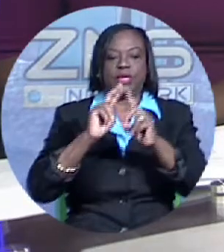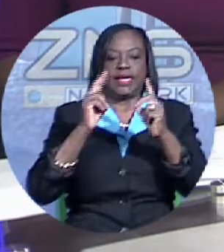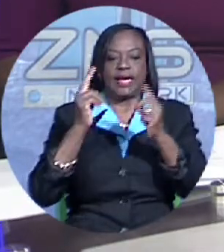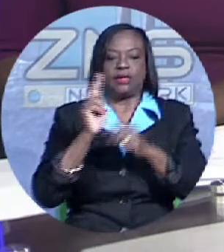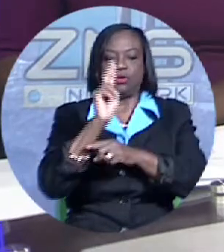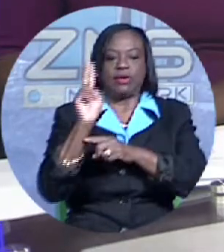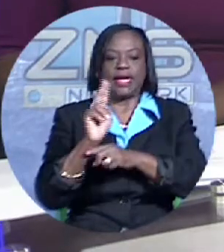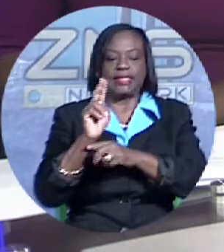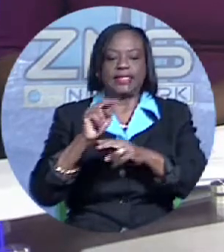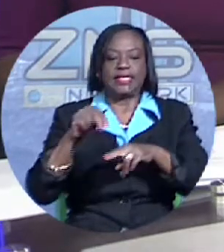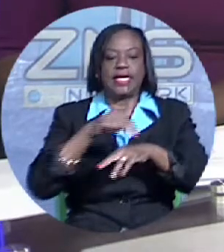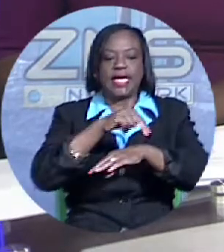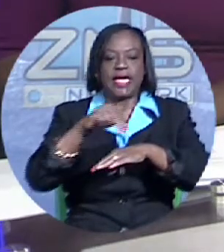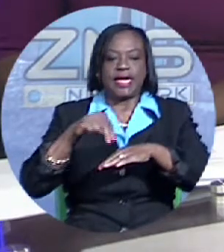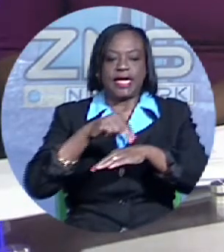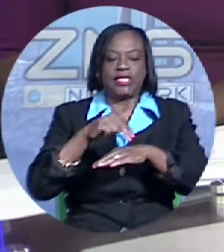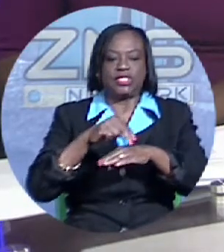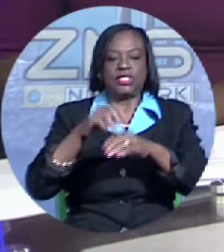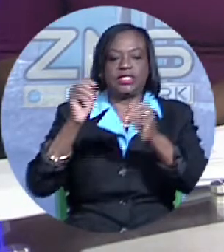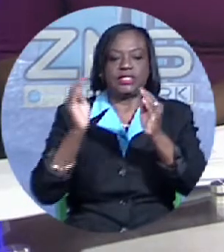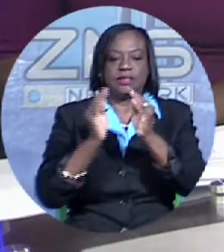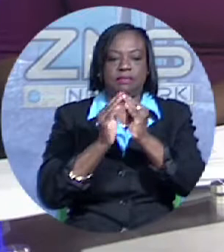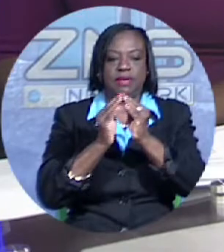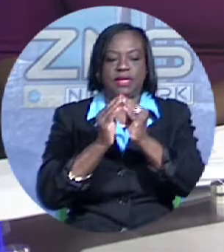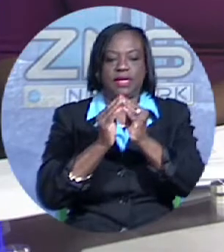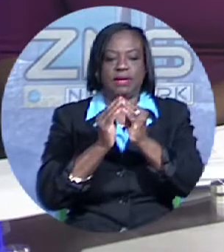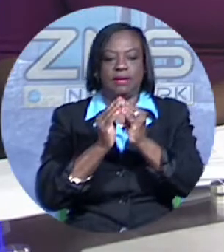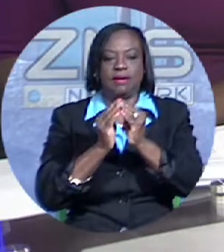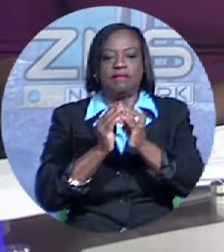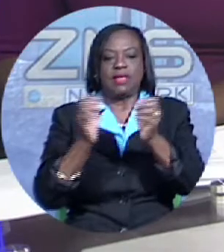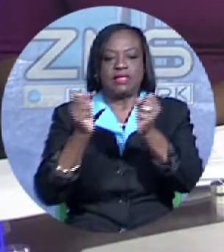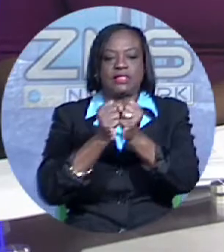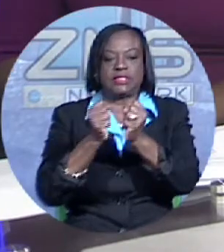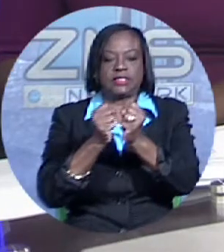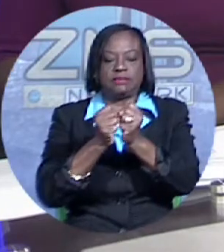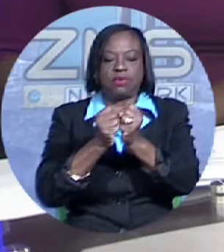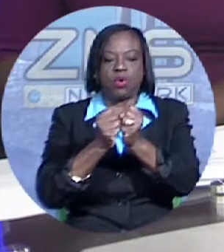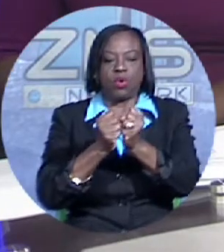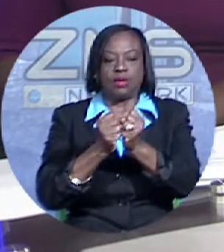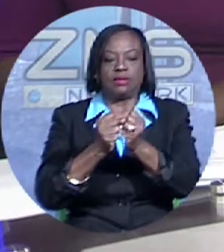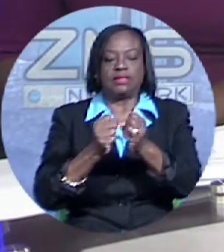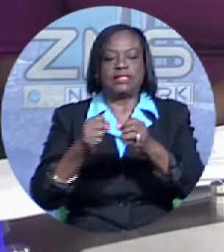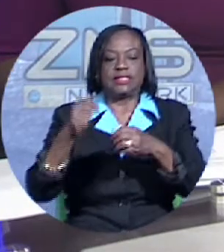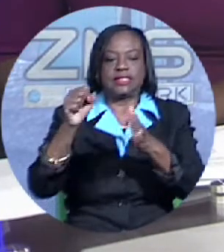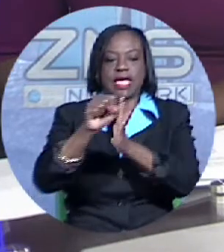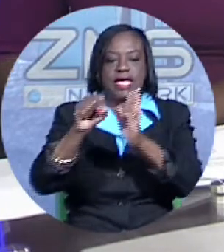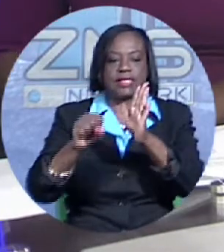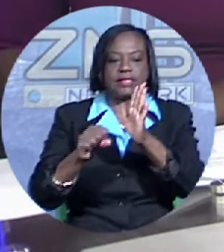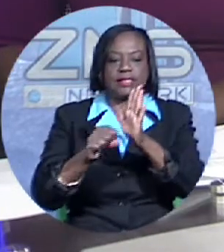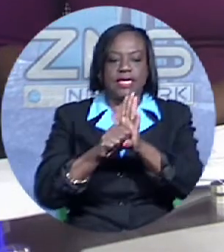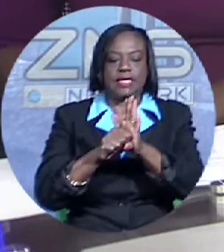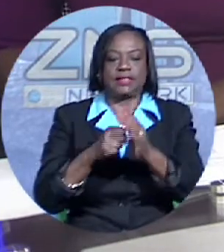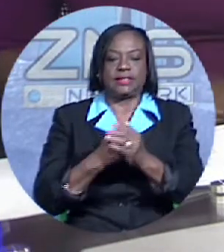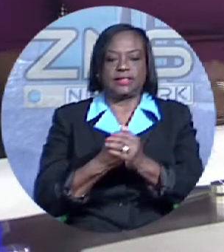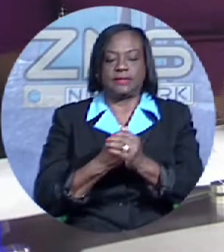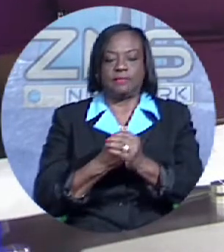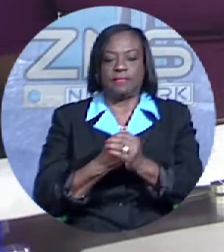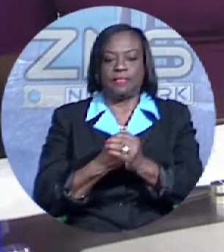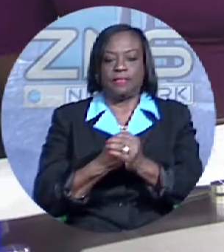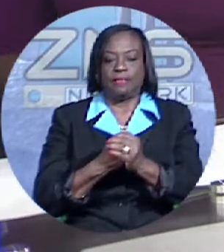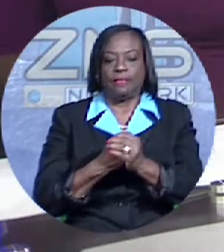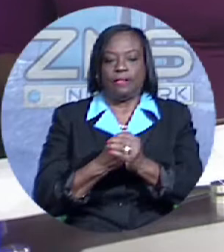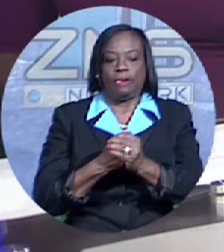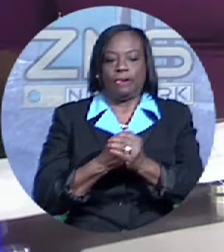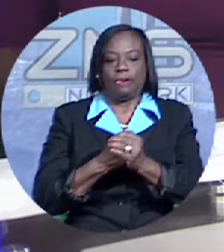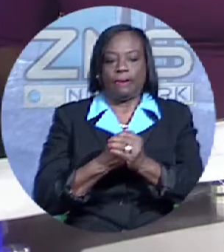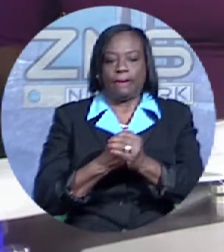Developing States. The three-day conclave is focusing on meeting those development goals amidst some challenges. Clint Watson leads